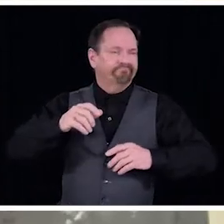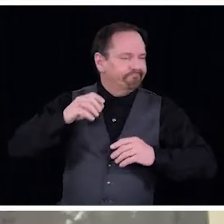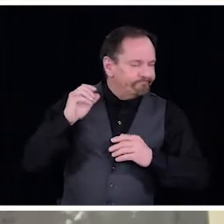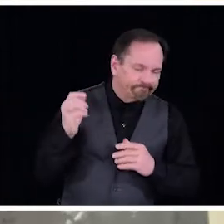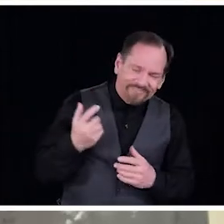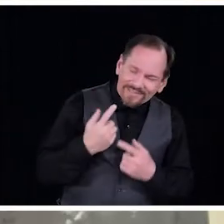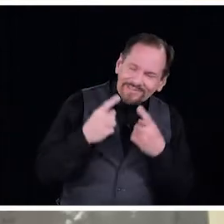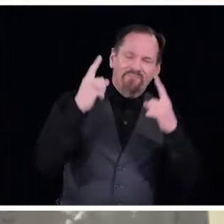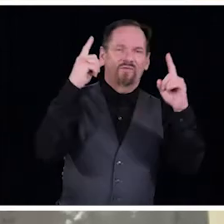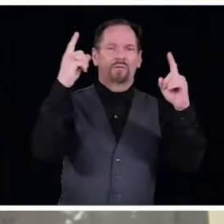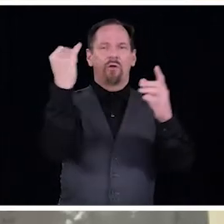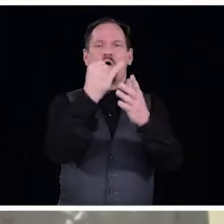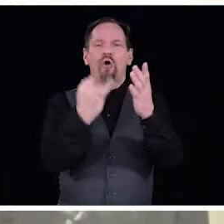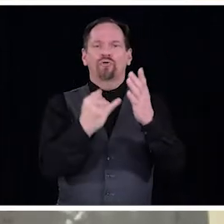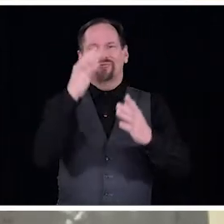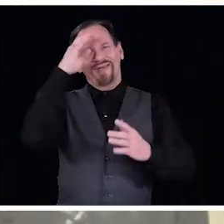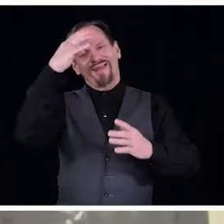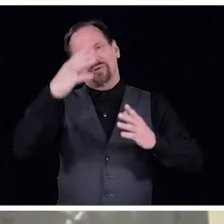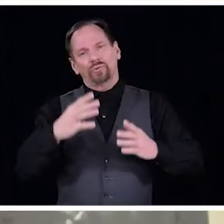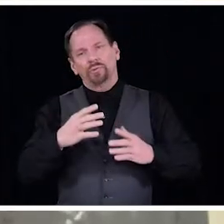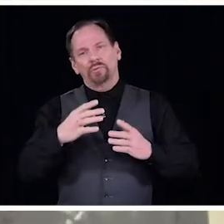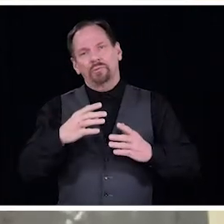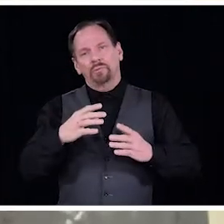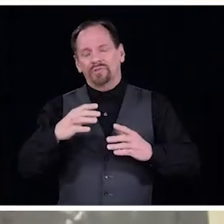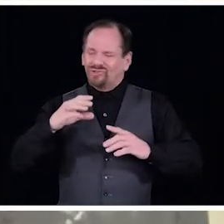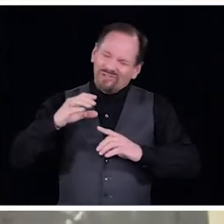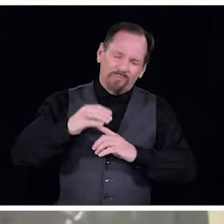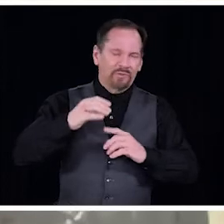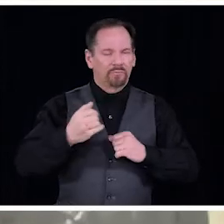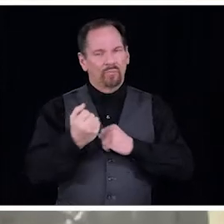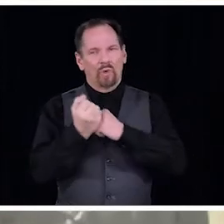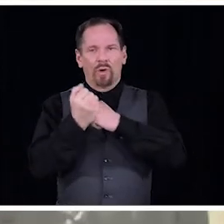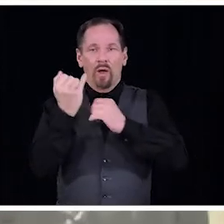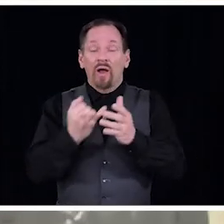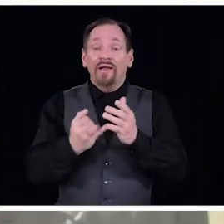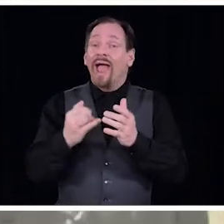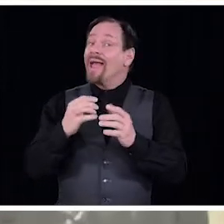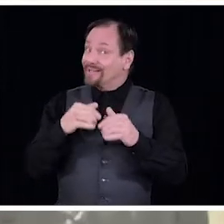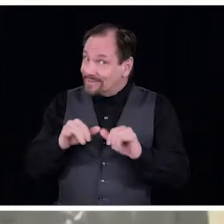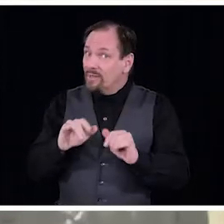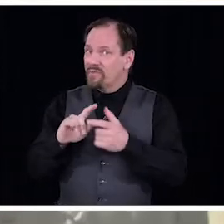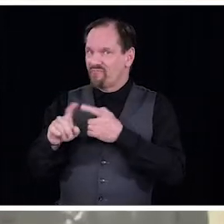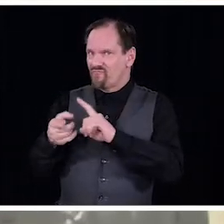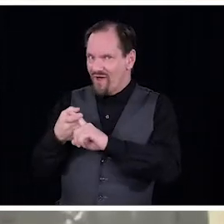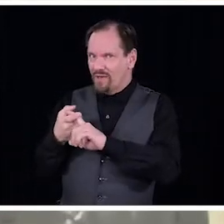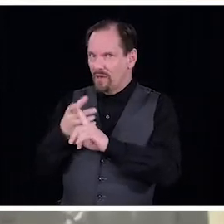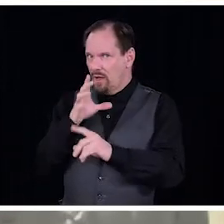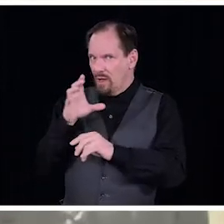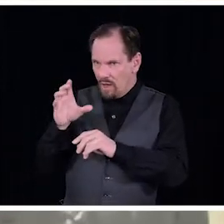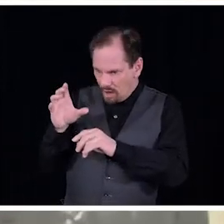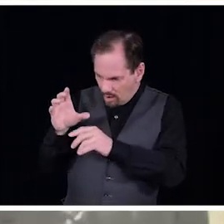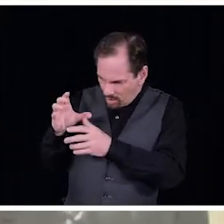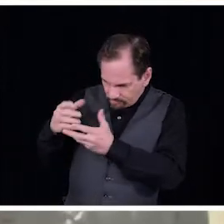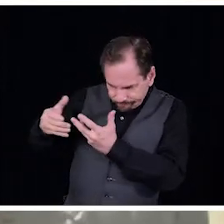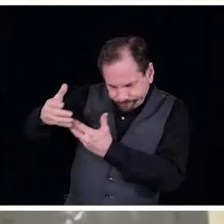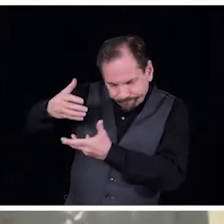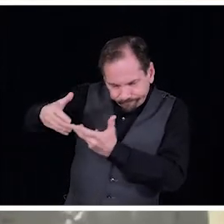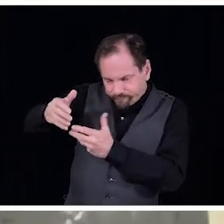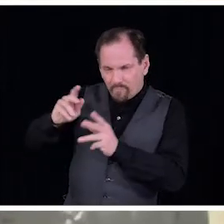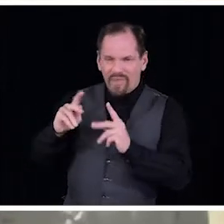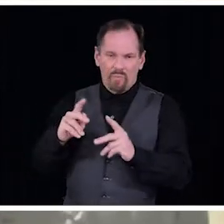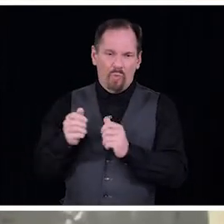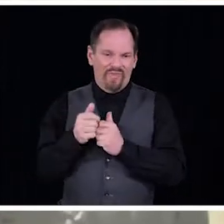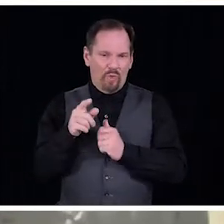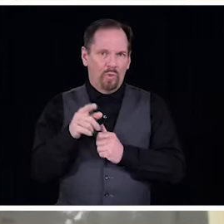arts, and to be a friend and a colleague to those around you. These past few weeks and the weeks ahead have freed us from the competitive